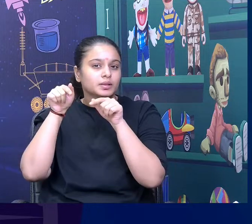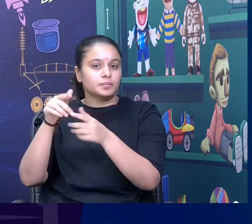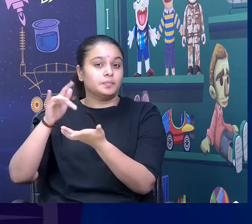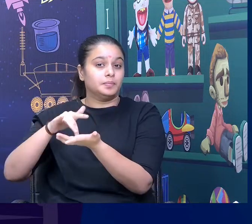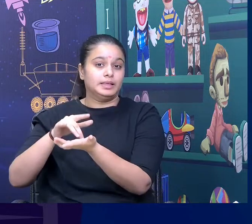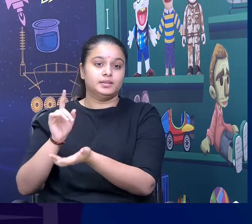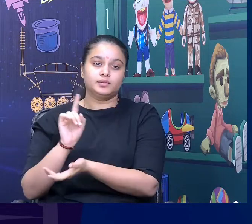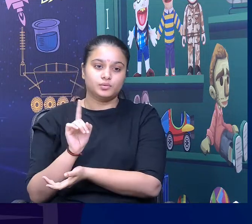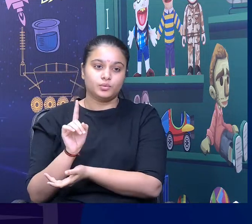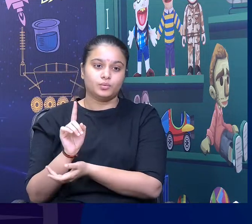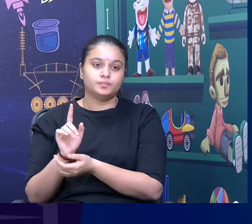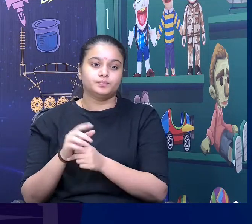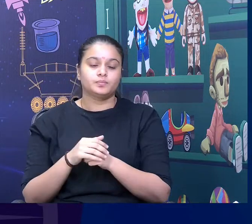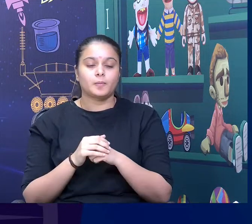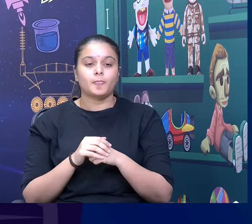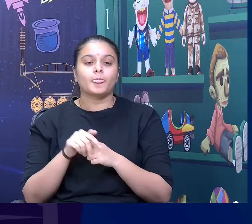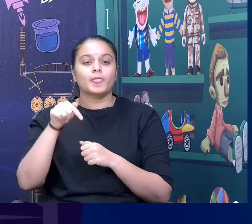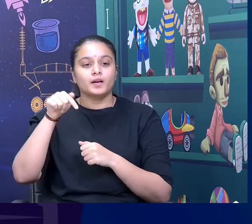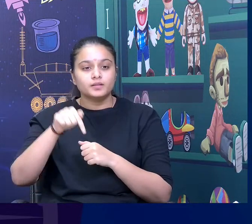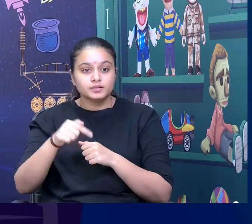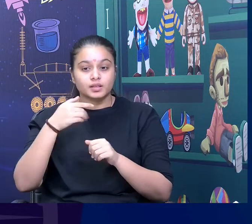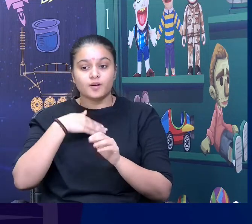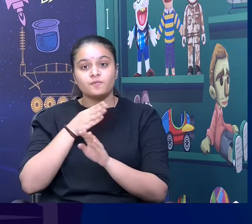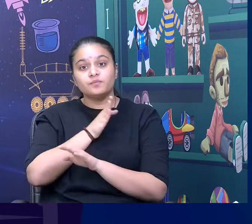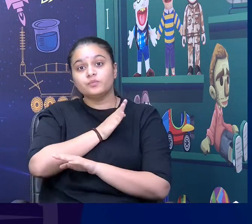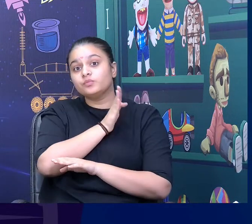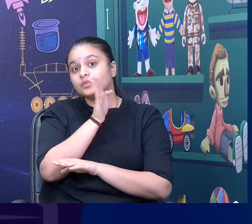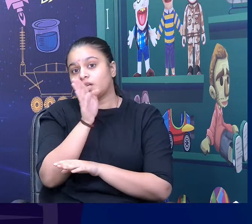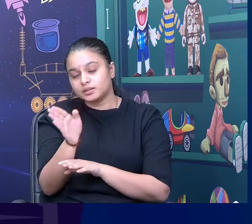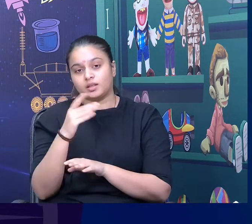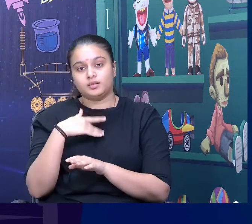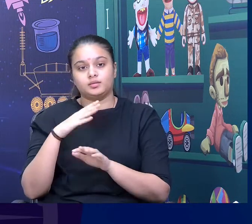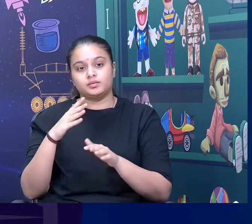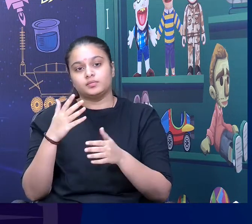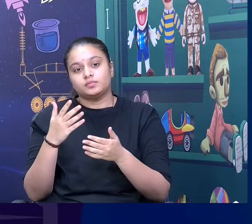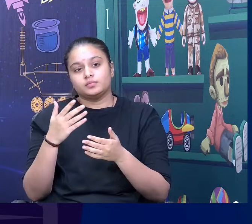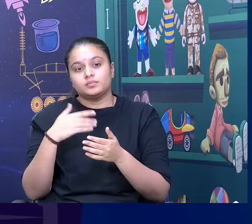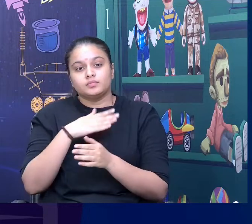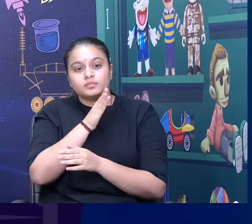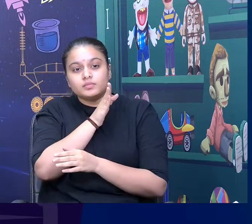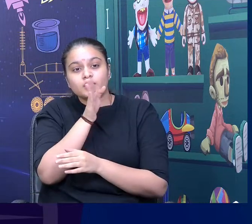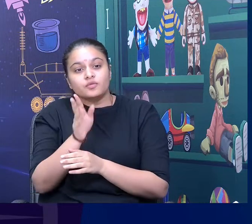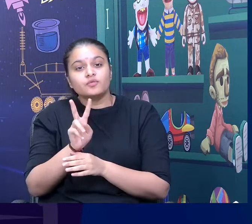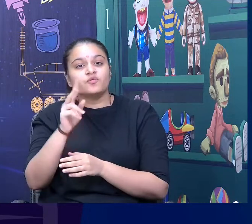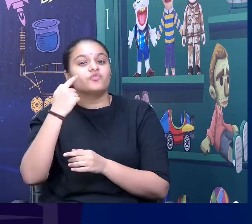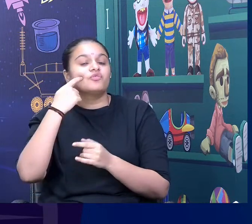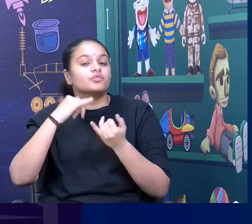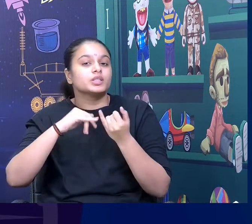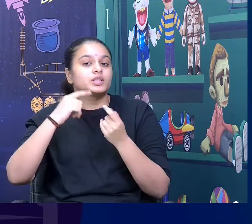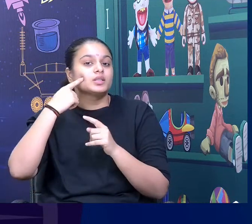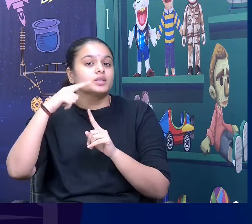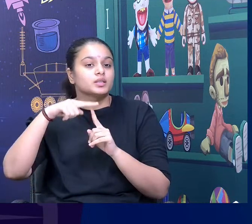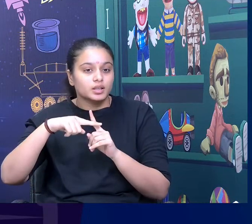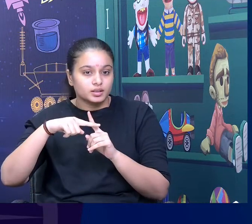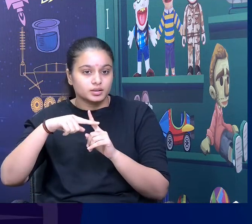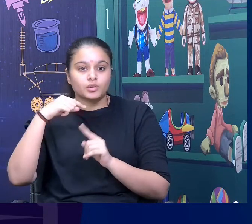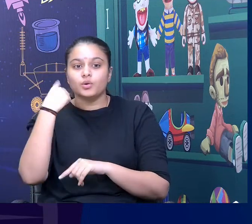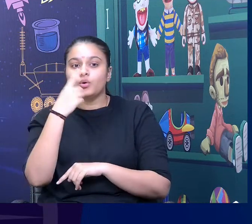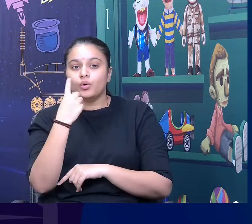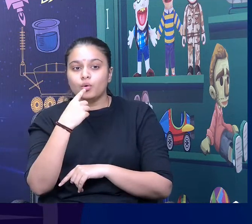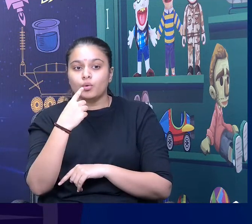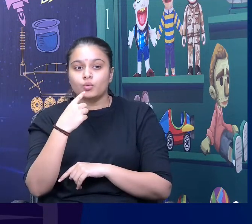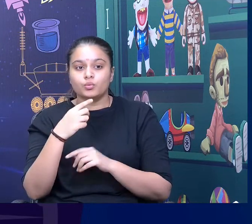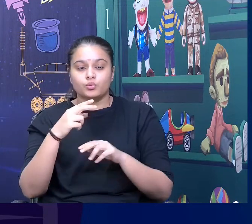or London today. Okay. This is a visit to Cambridge, and this visit was done by